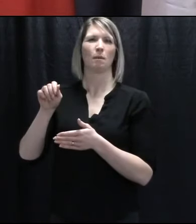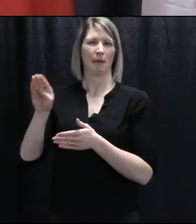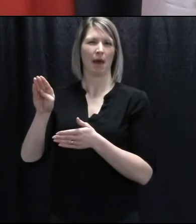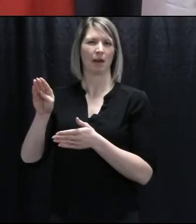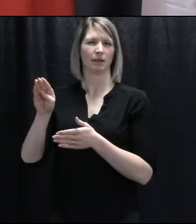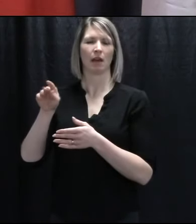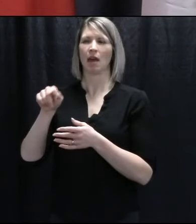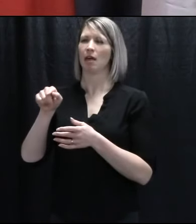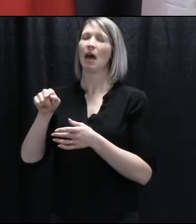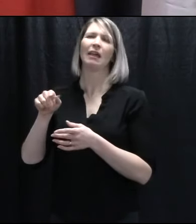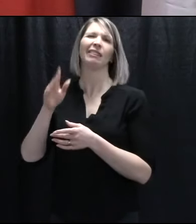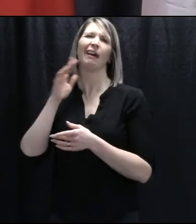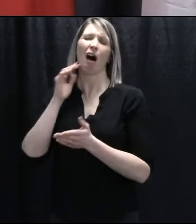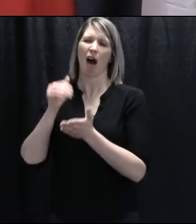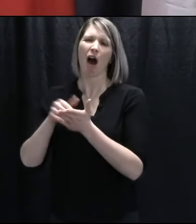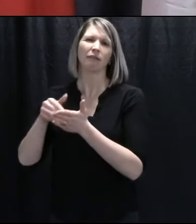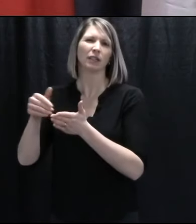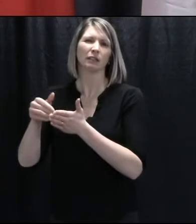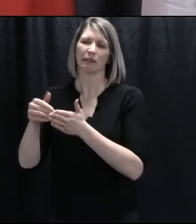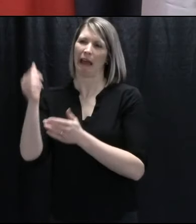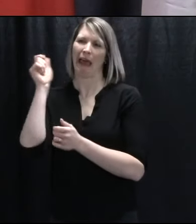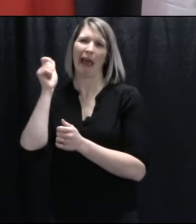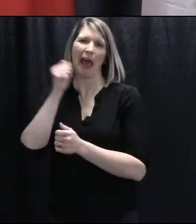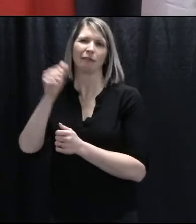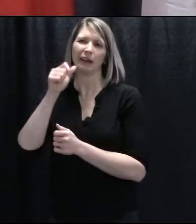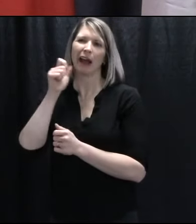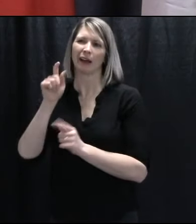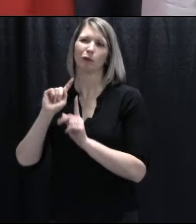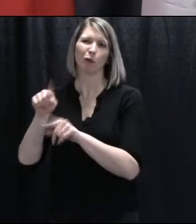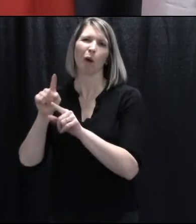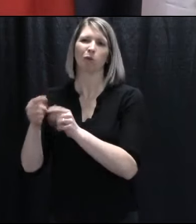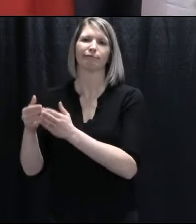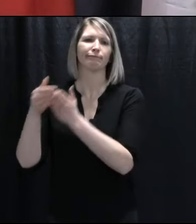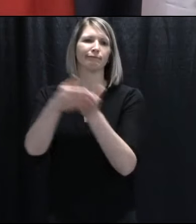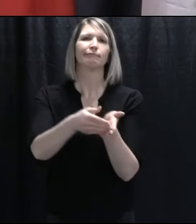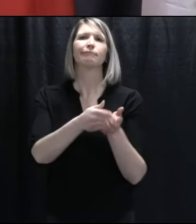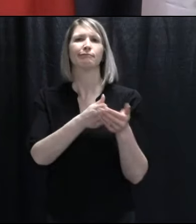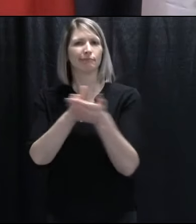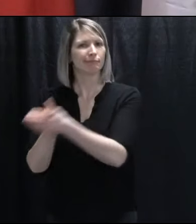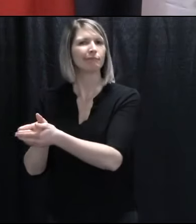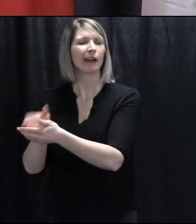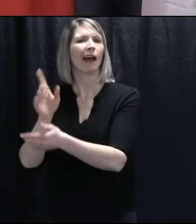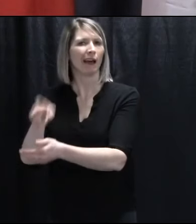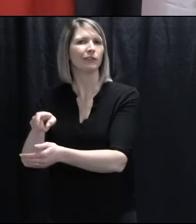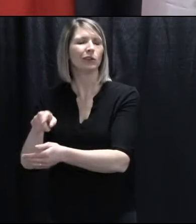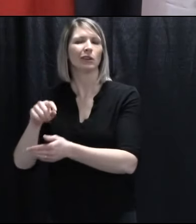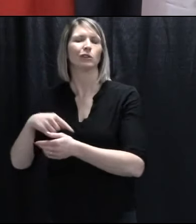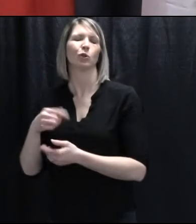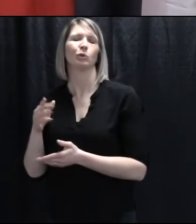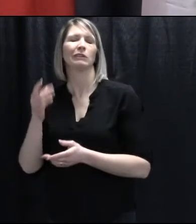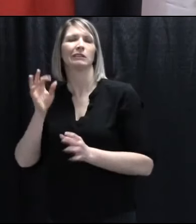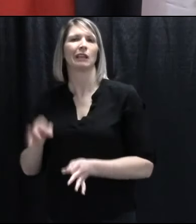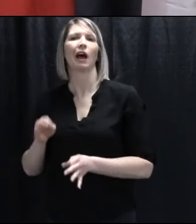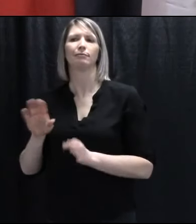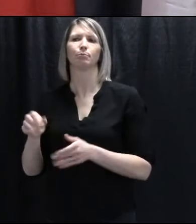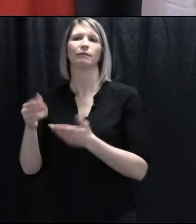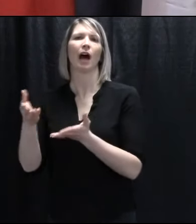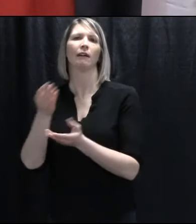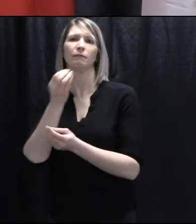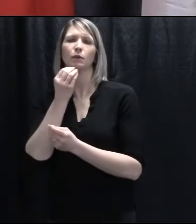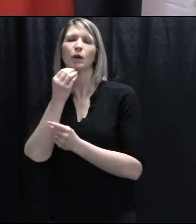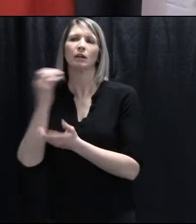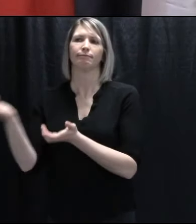regular stops for truckers across the province. So it's not the case. It was just, again, having a discussion with Marine Atlantic